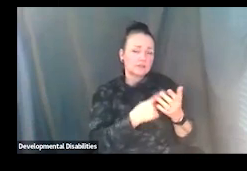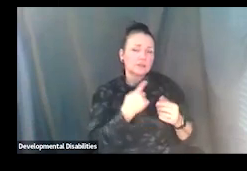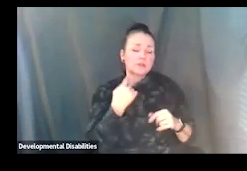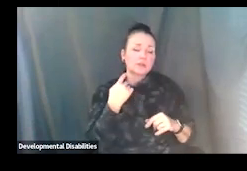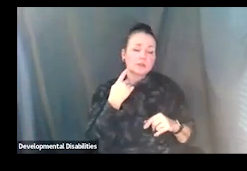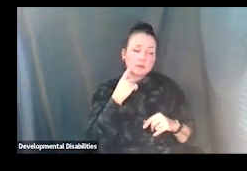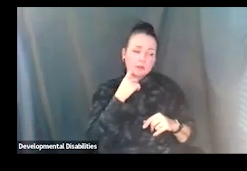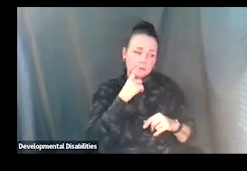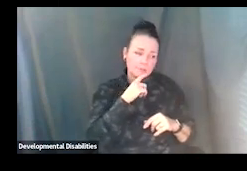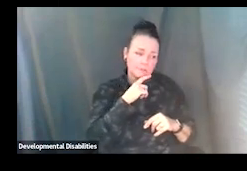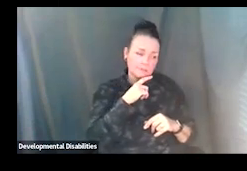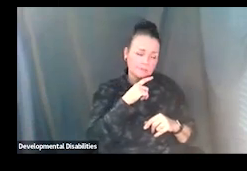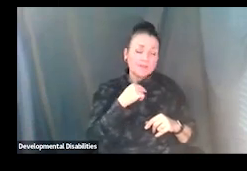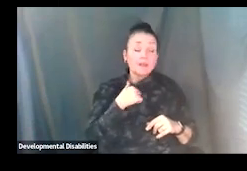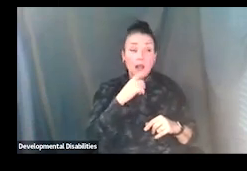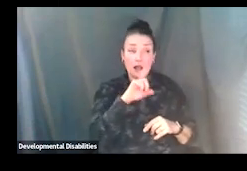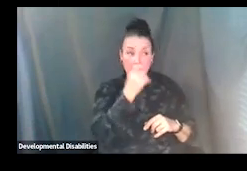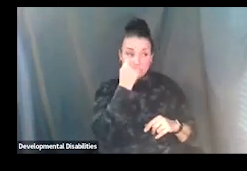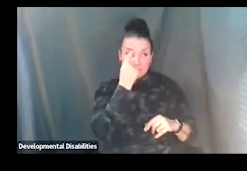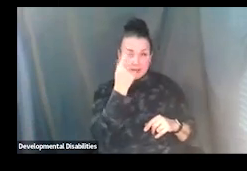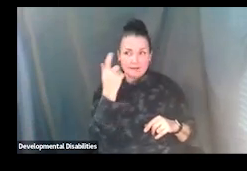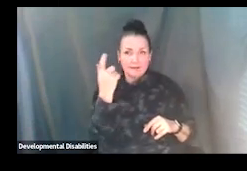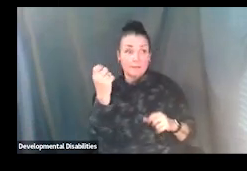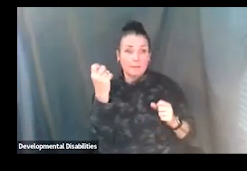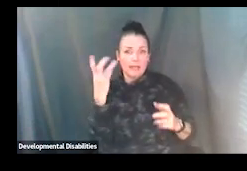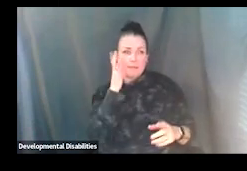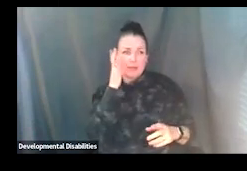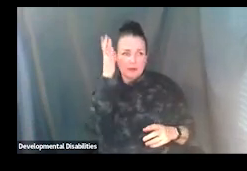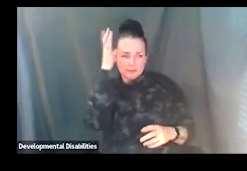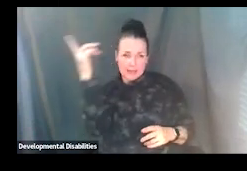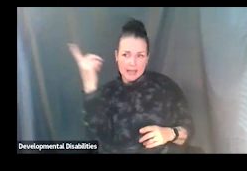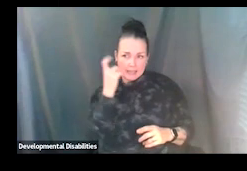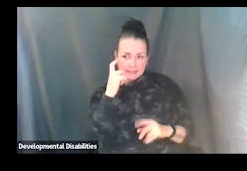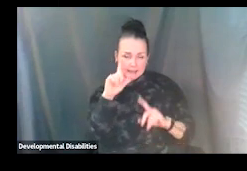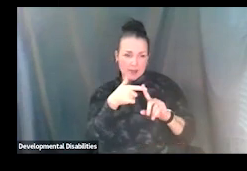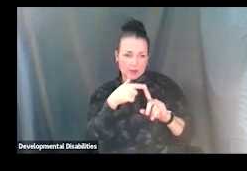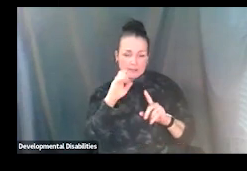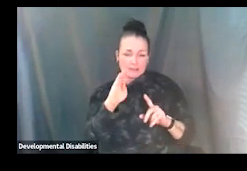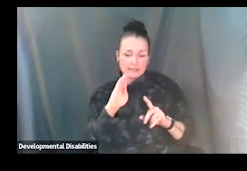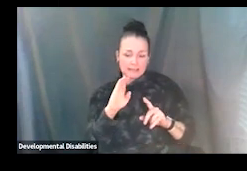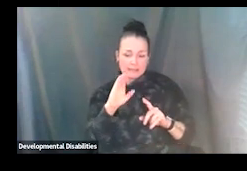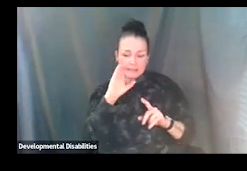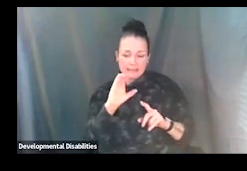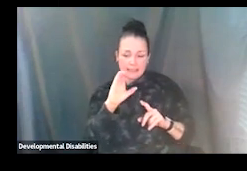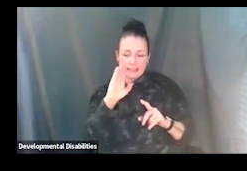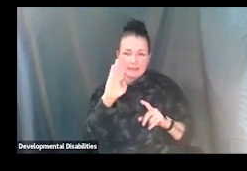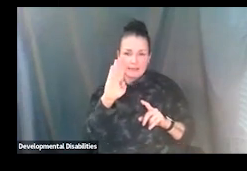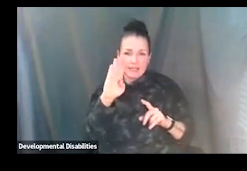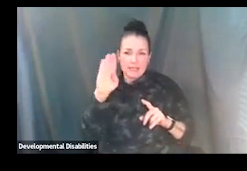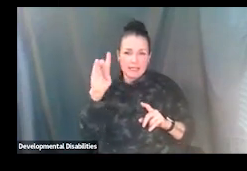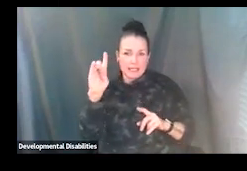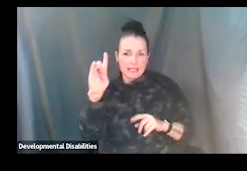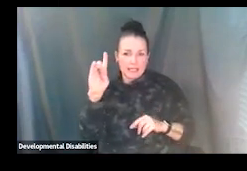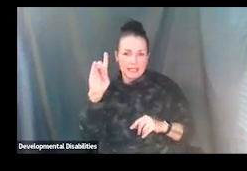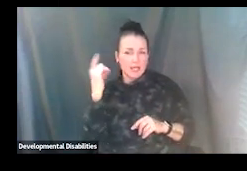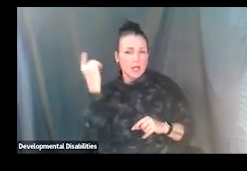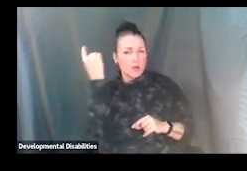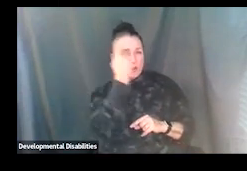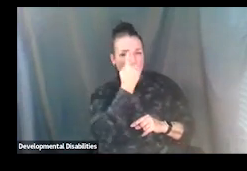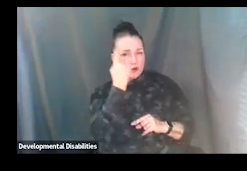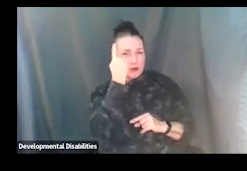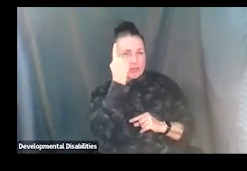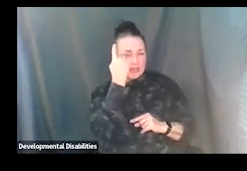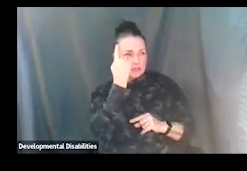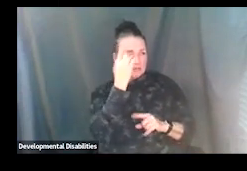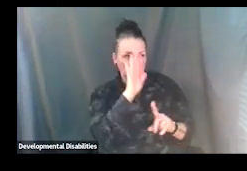I've had a lot of parents approach me about CBD use in children, particularly with autism. Just wondering what your take is or how you would